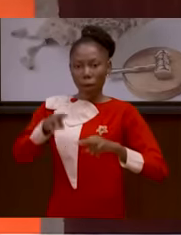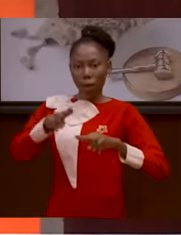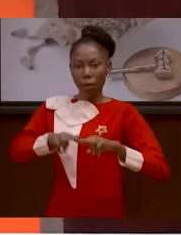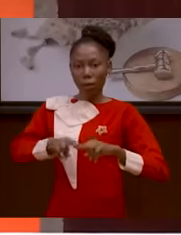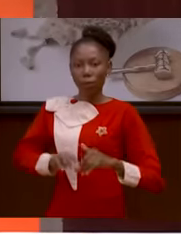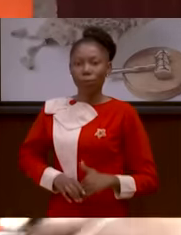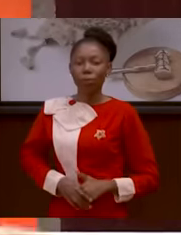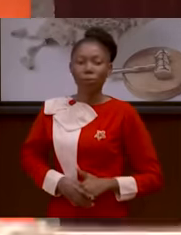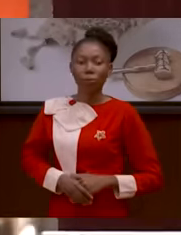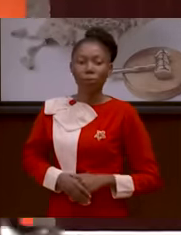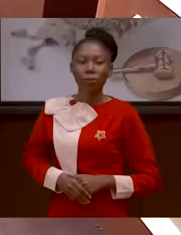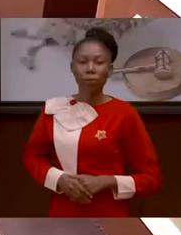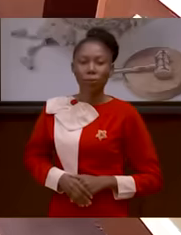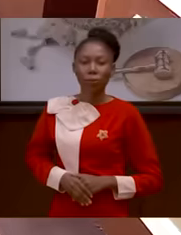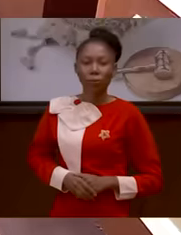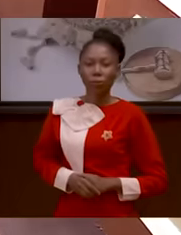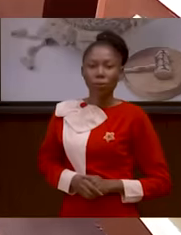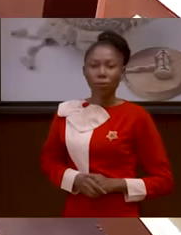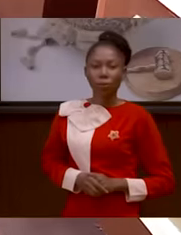Please be seated.